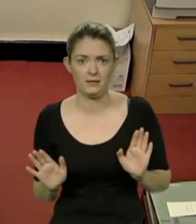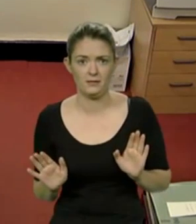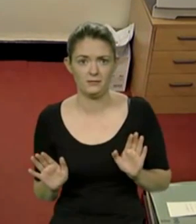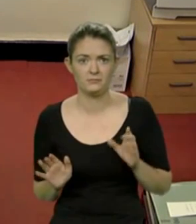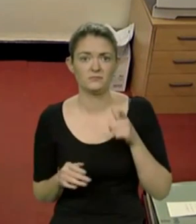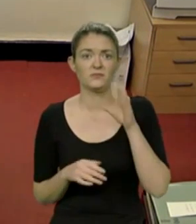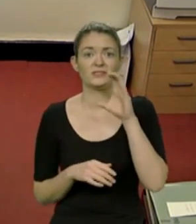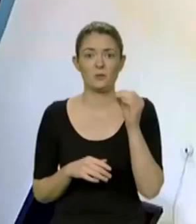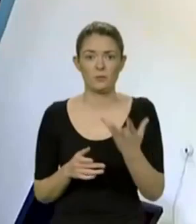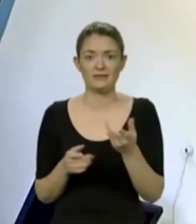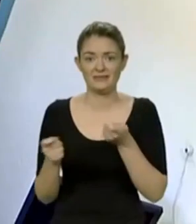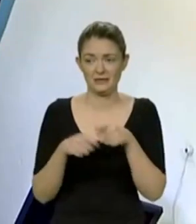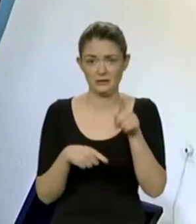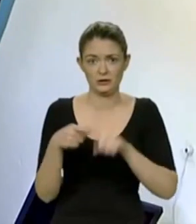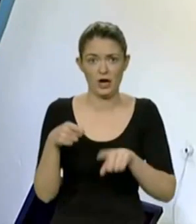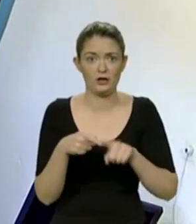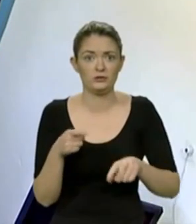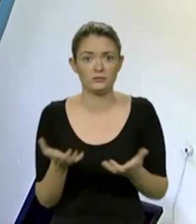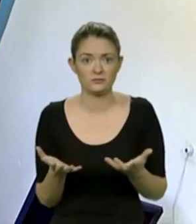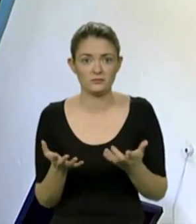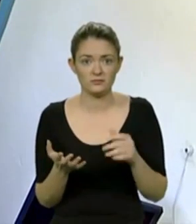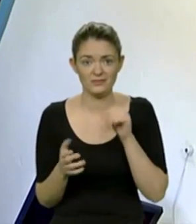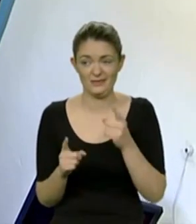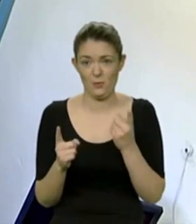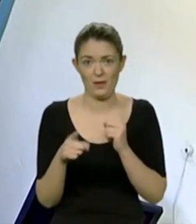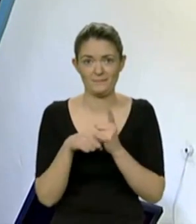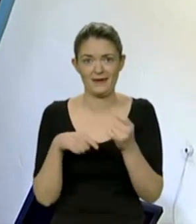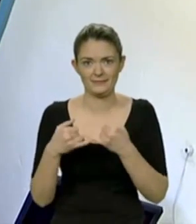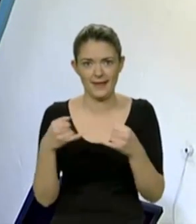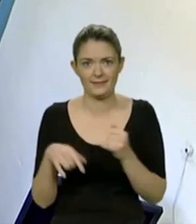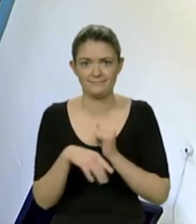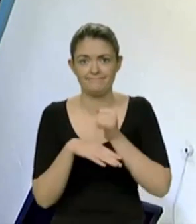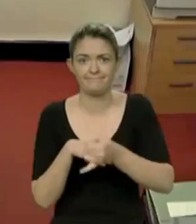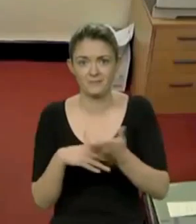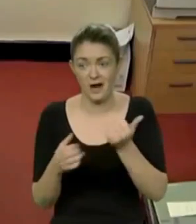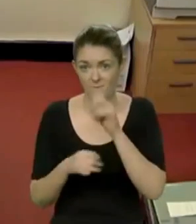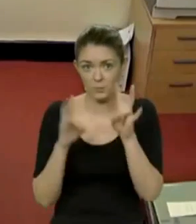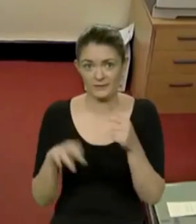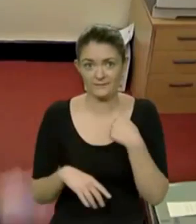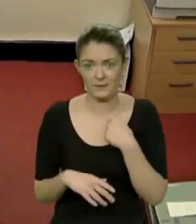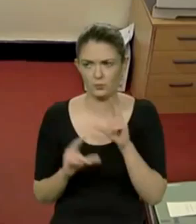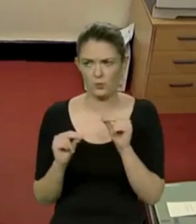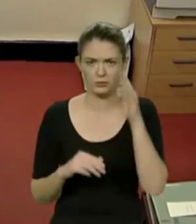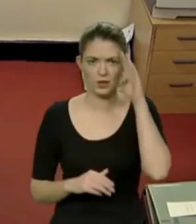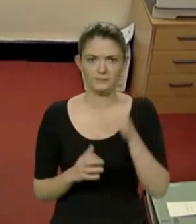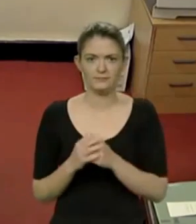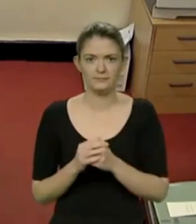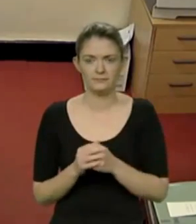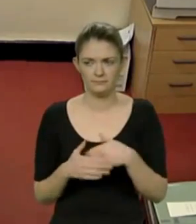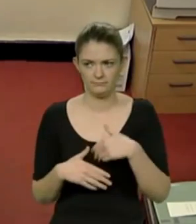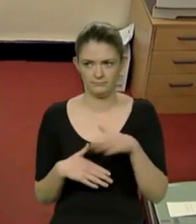will deal with these charges, and that's why it's been passed up the line. Do you have any questions for me? No, sir. Cortege. Thank